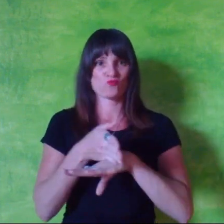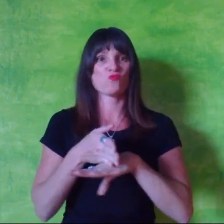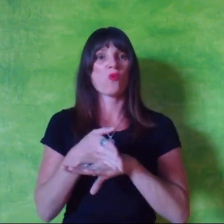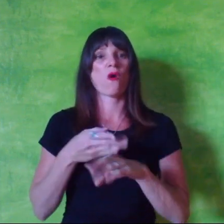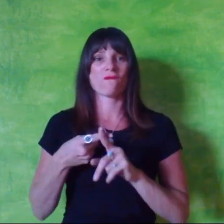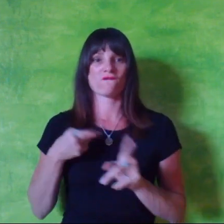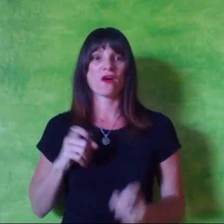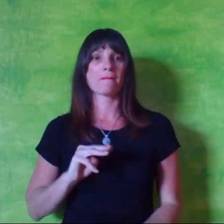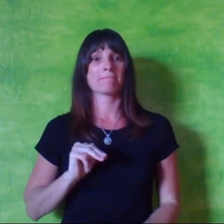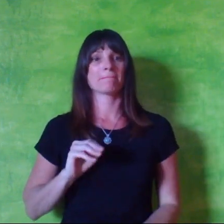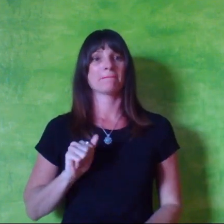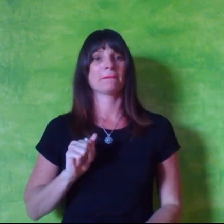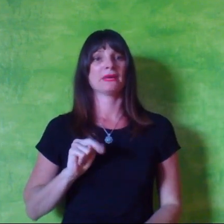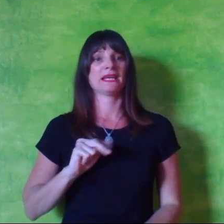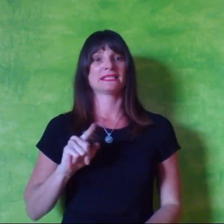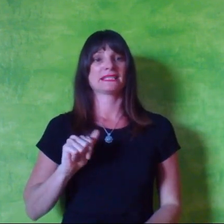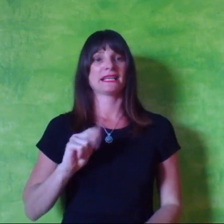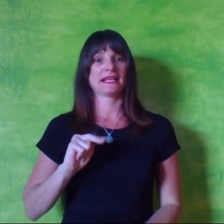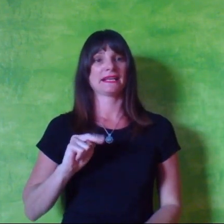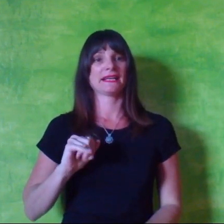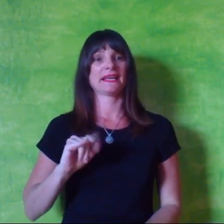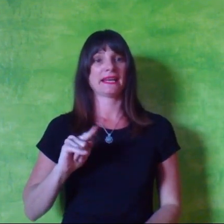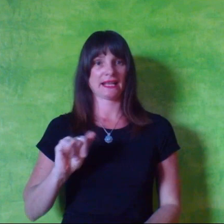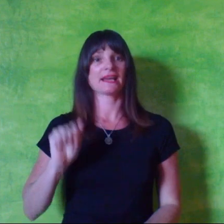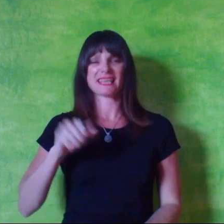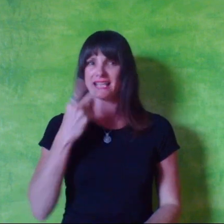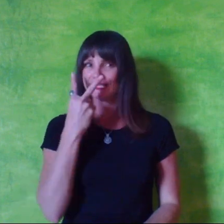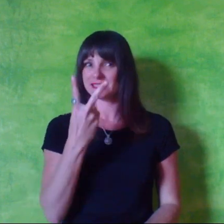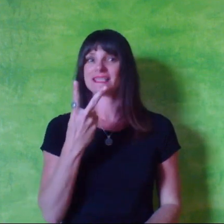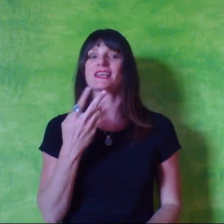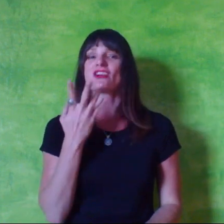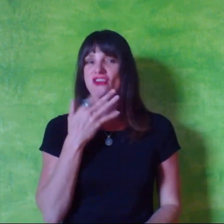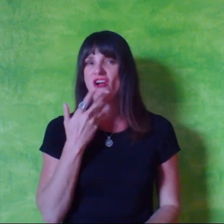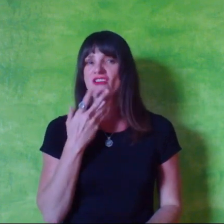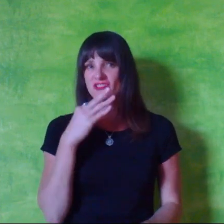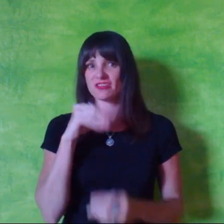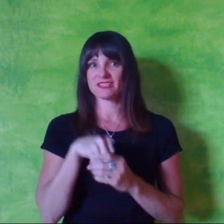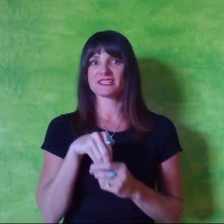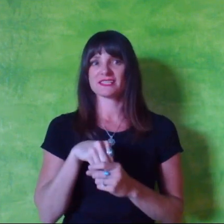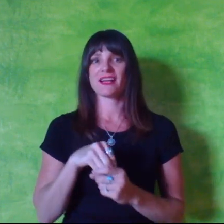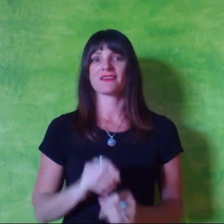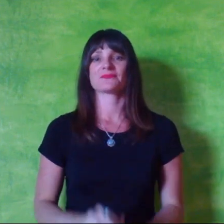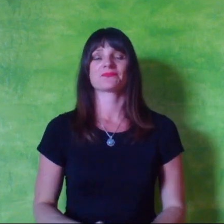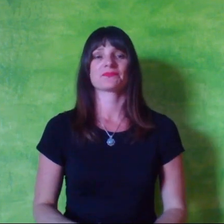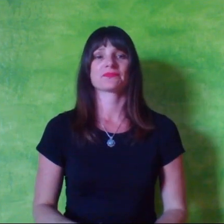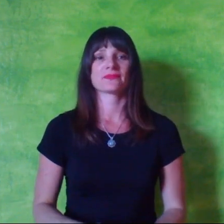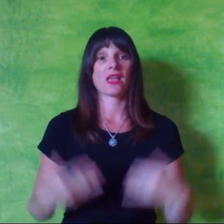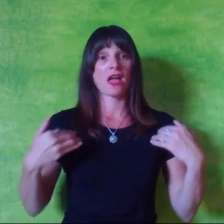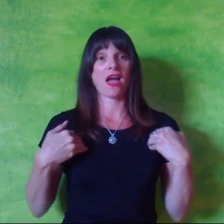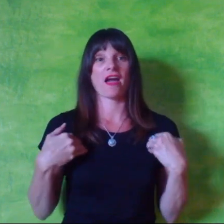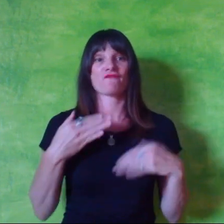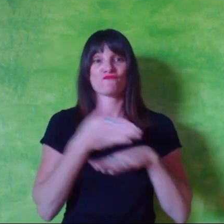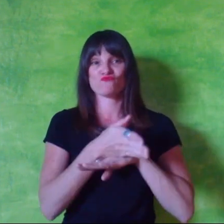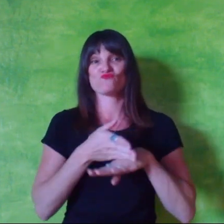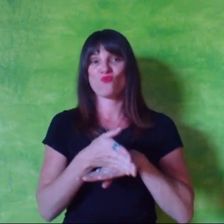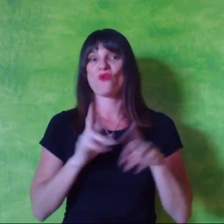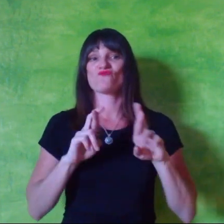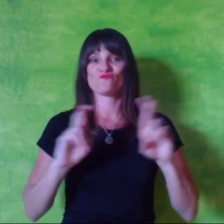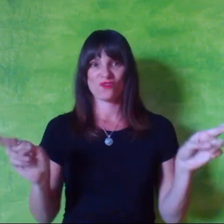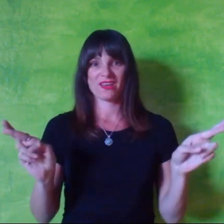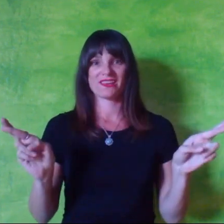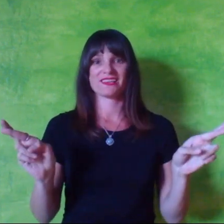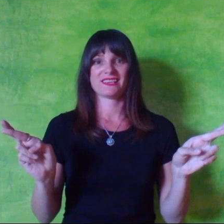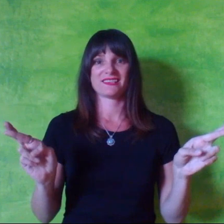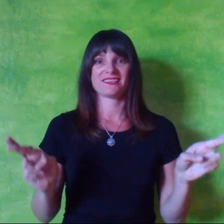got our manzanita wood that we're going to throw on there, and we've been salting,